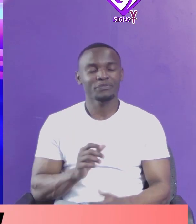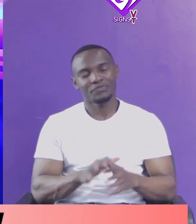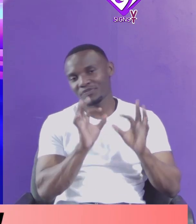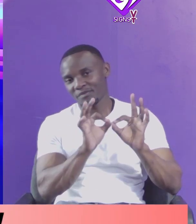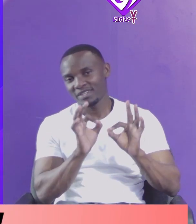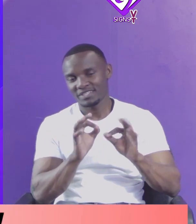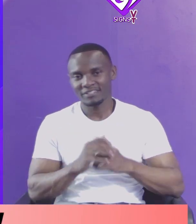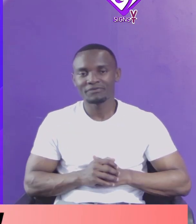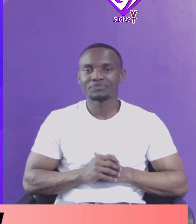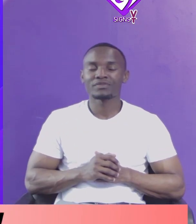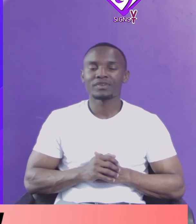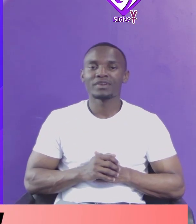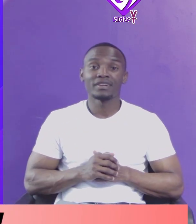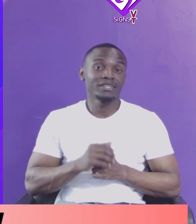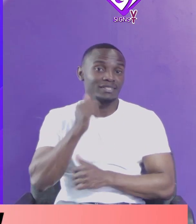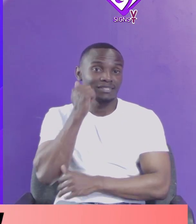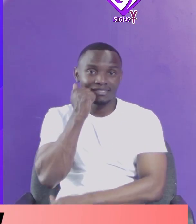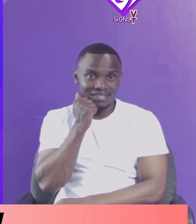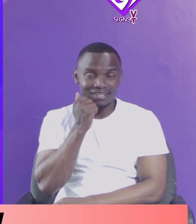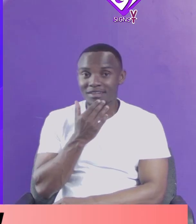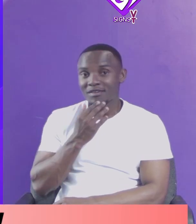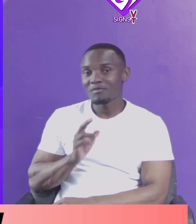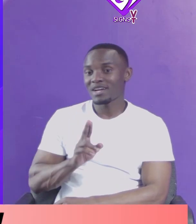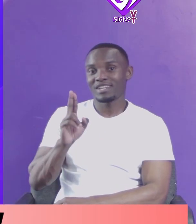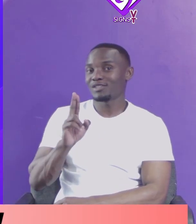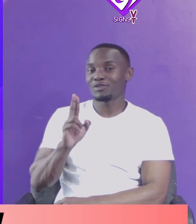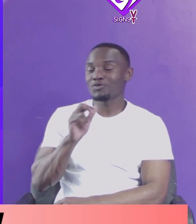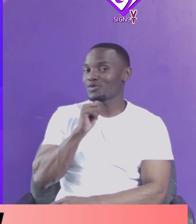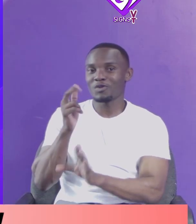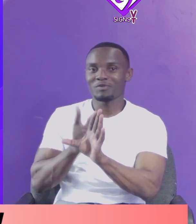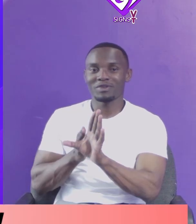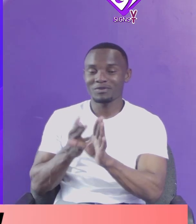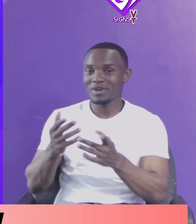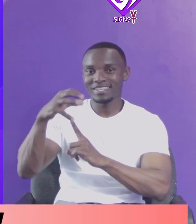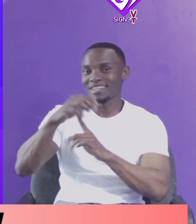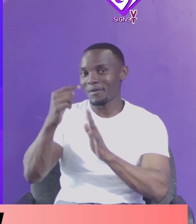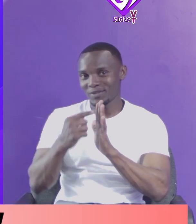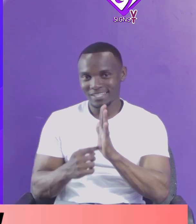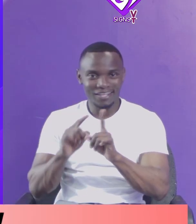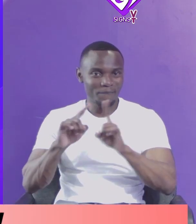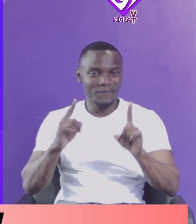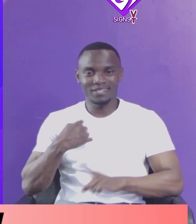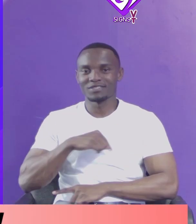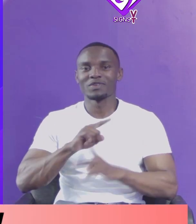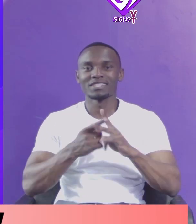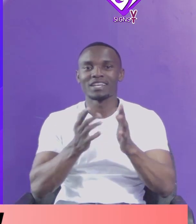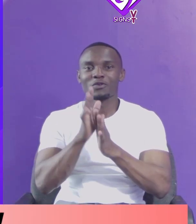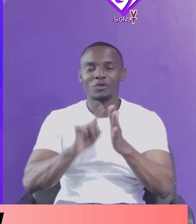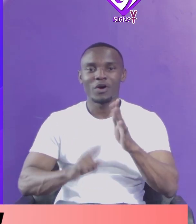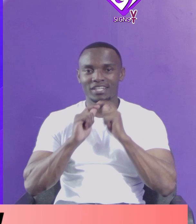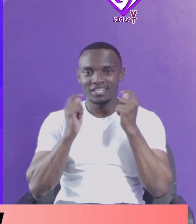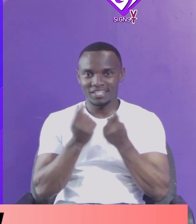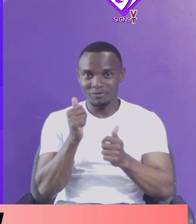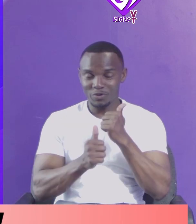Amazing. And unfortunately, Manchester United are called Champions League. But let's start with the teams that were in action, and in particular, Arsenal